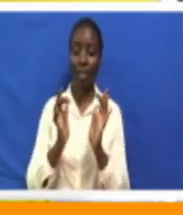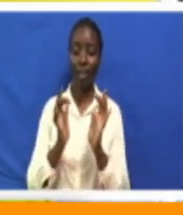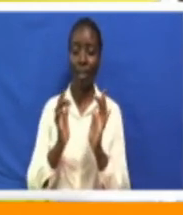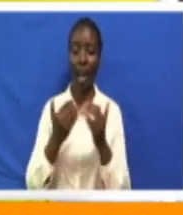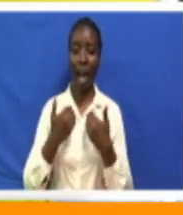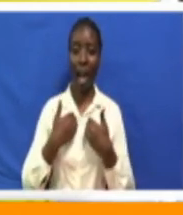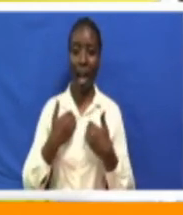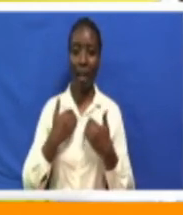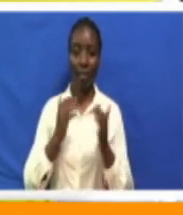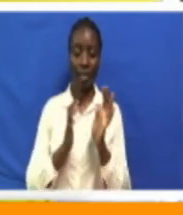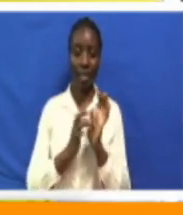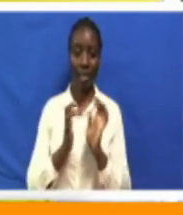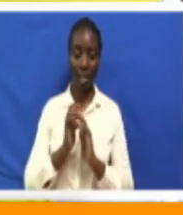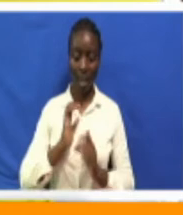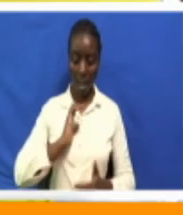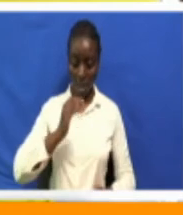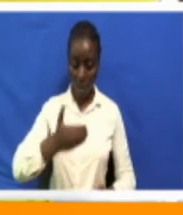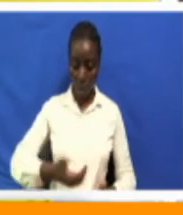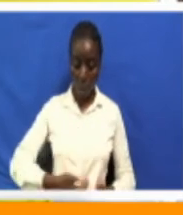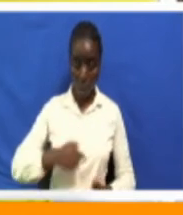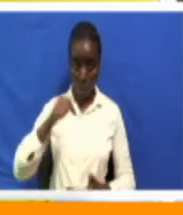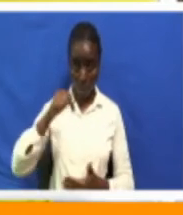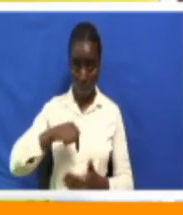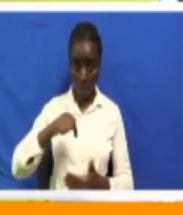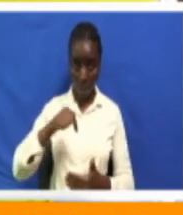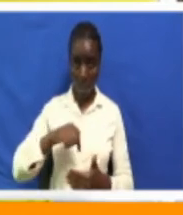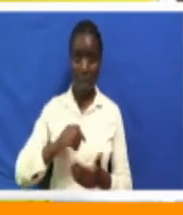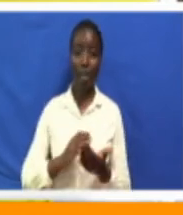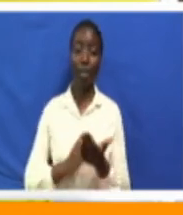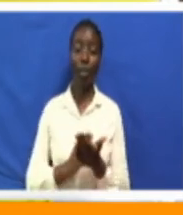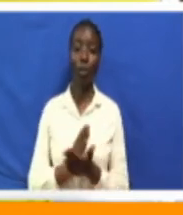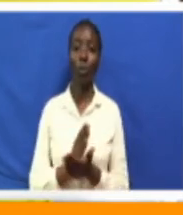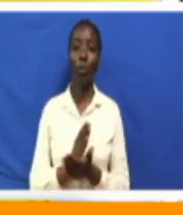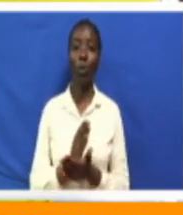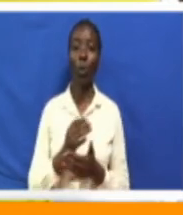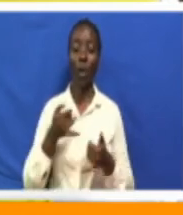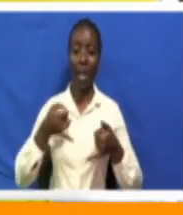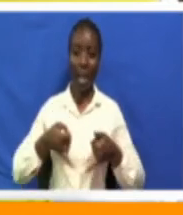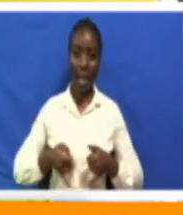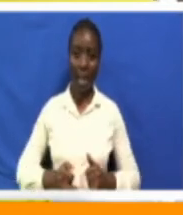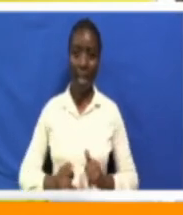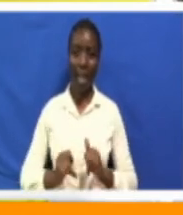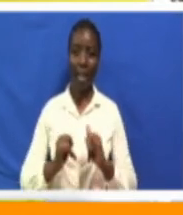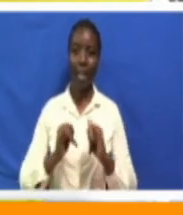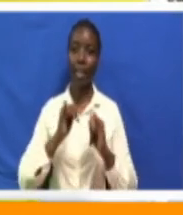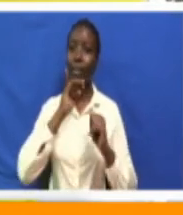womb the form of incarnate's son